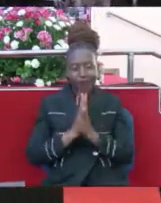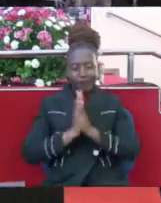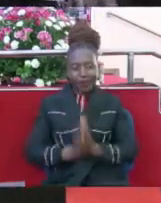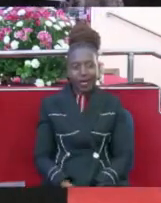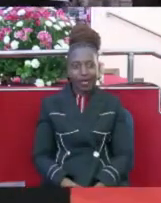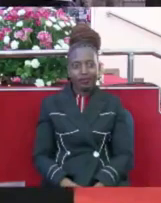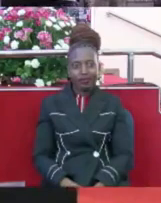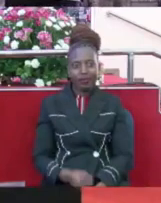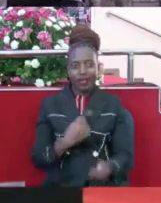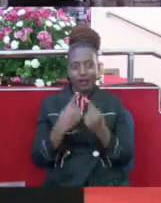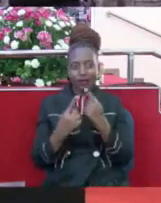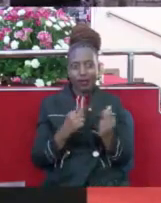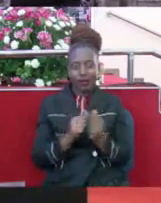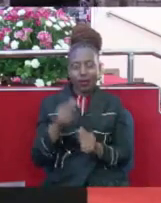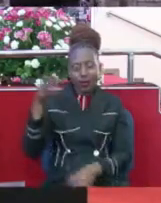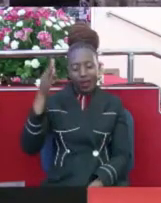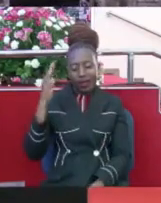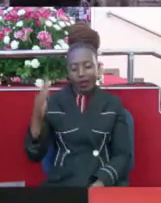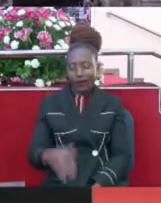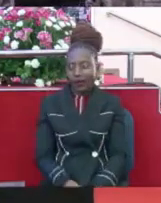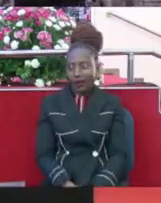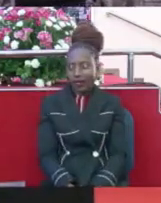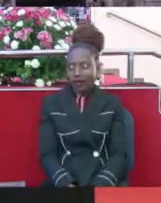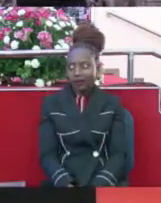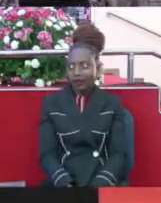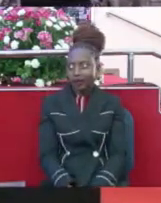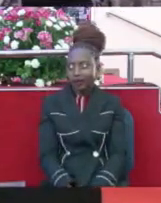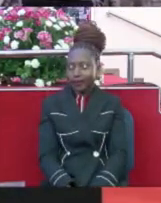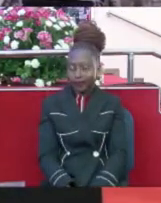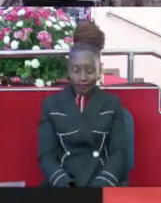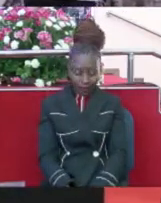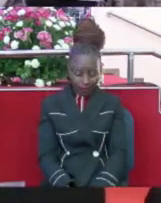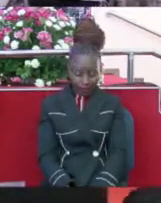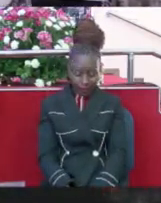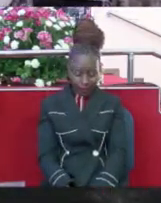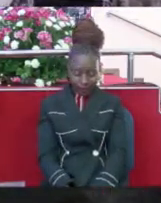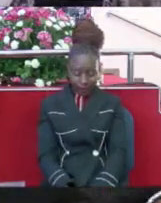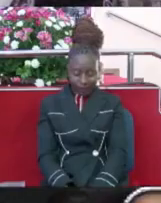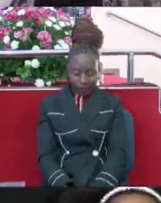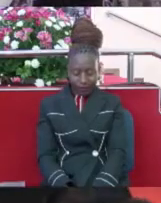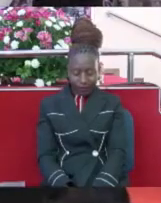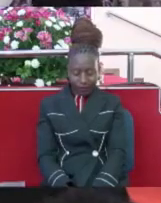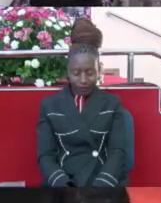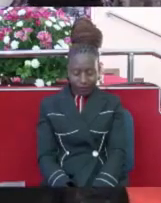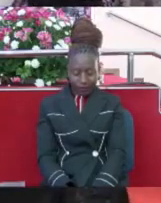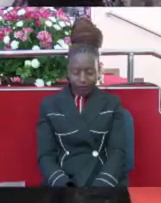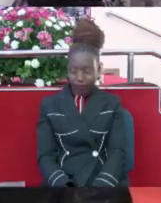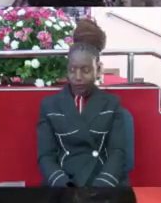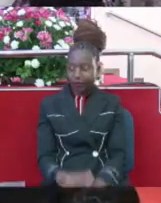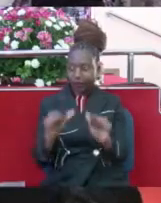I'm coming back to you because it's all about you. It's all about you today. Yes, the altar is still